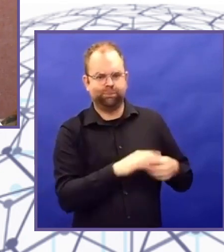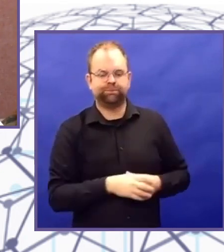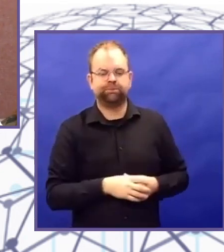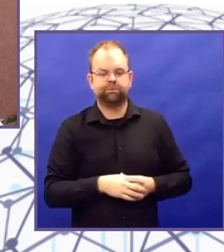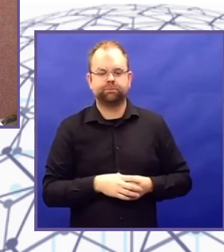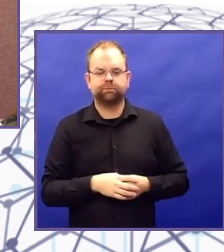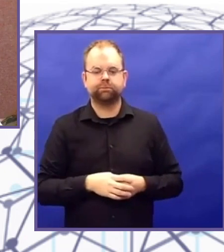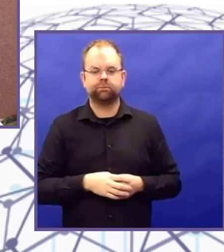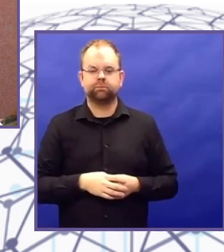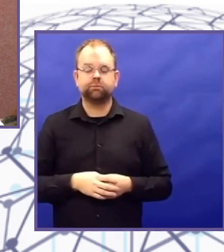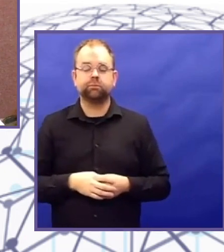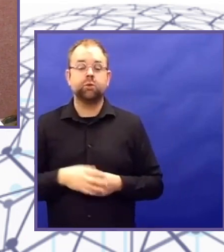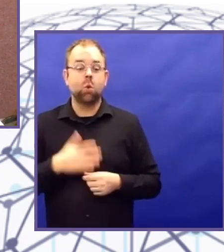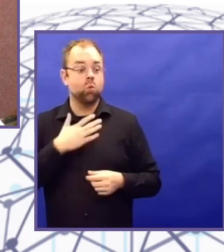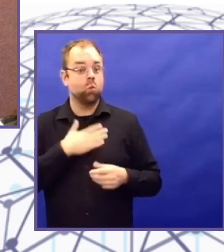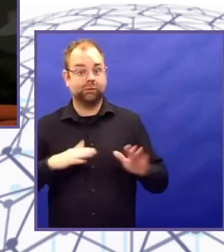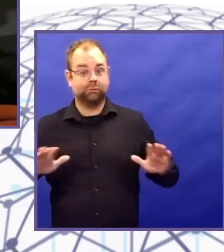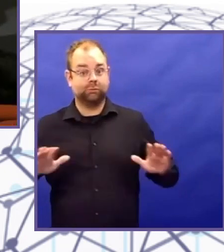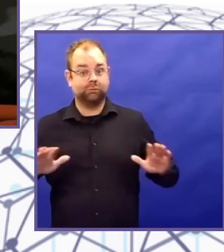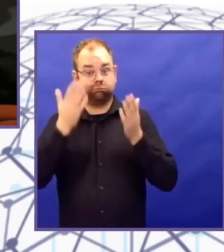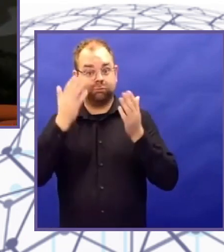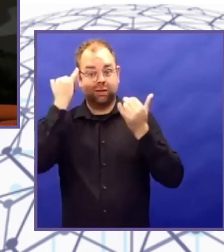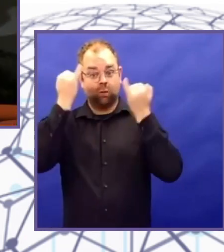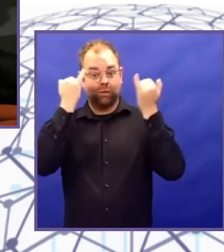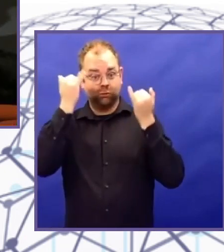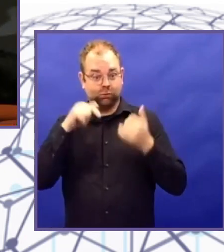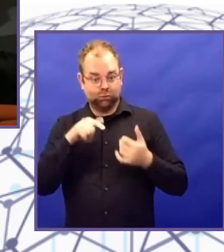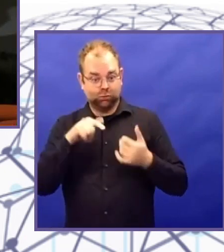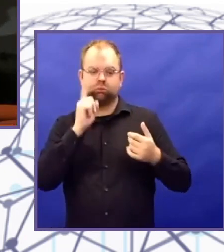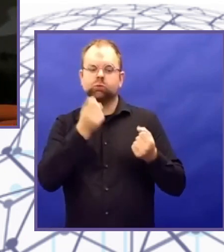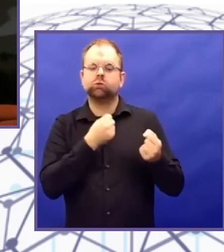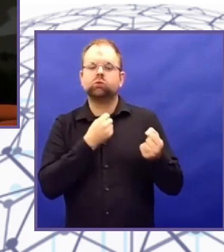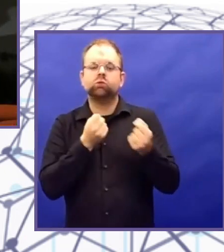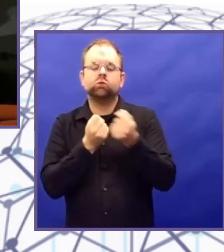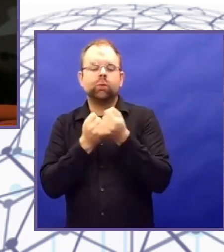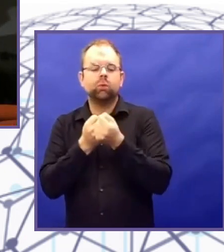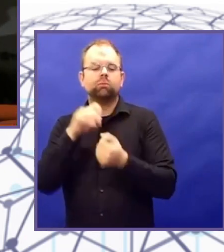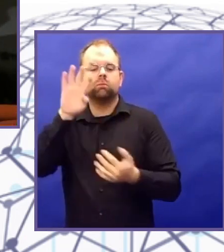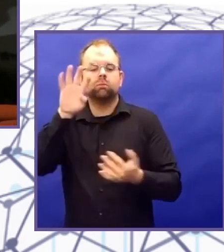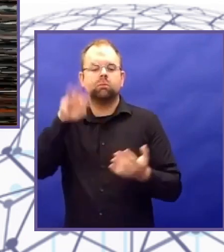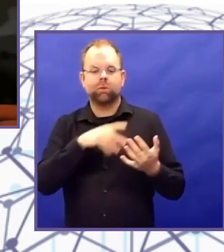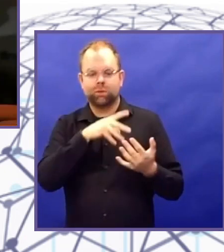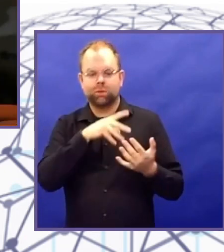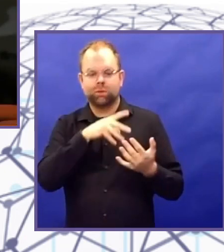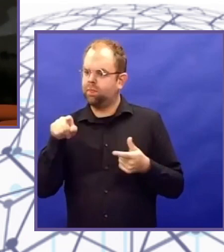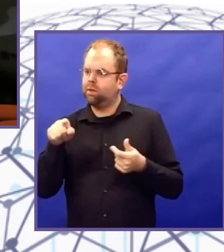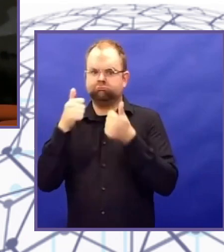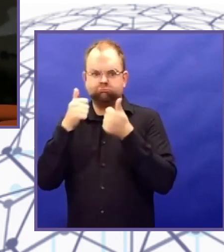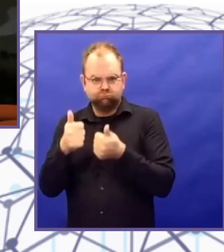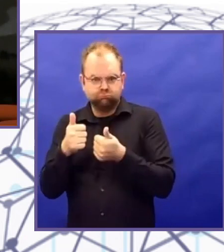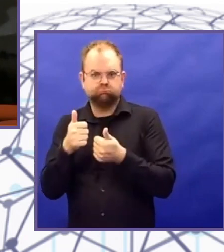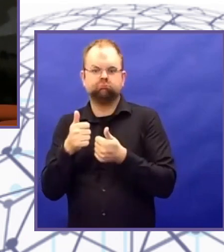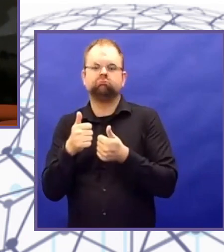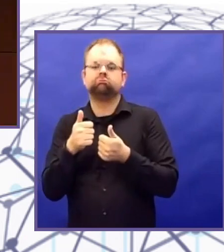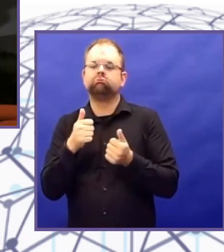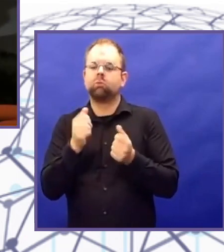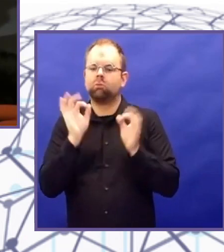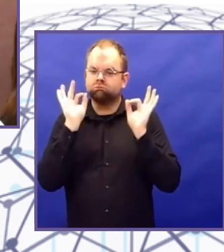Secondly, I would like to refer to our work with UNICEF. So I'm so glad Fernando didn't go